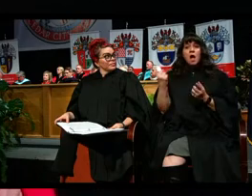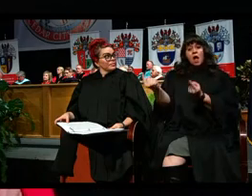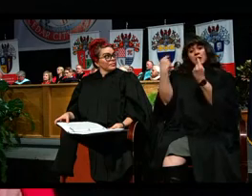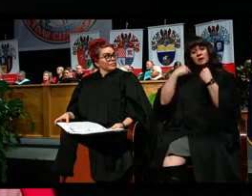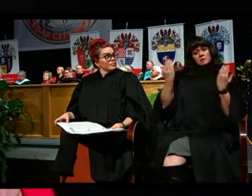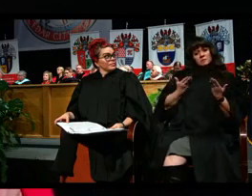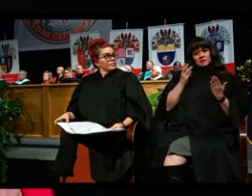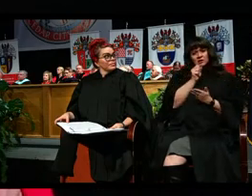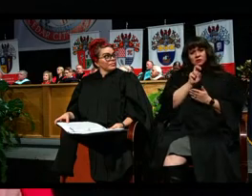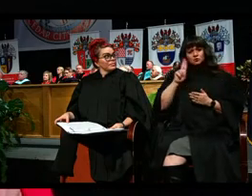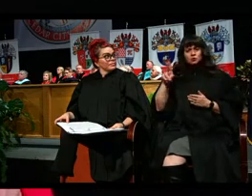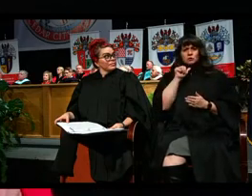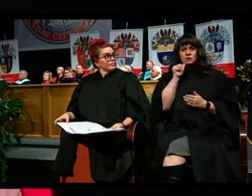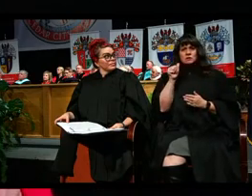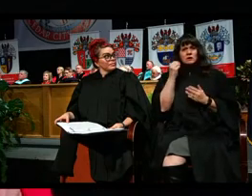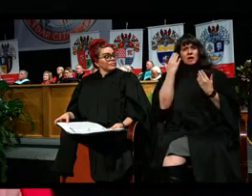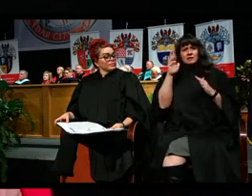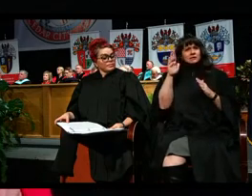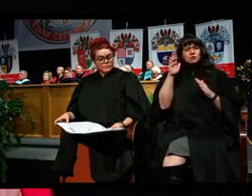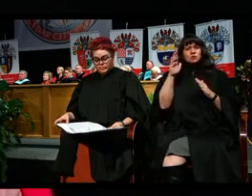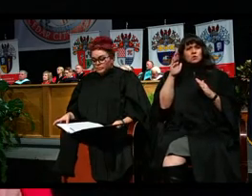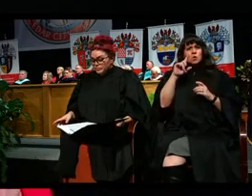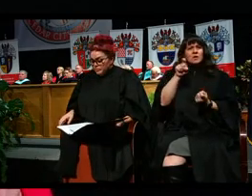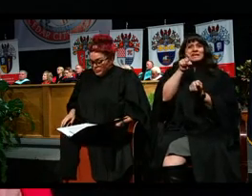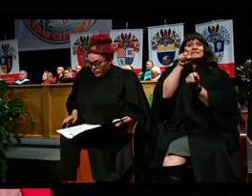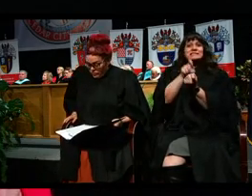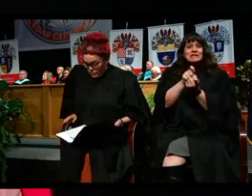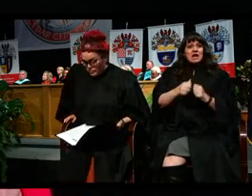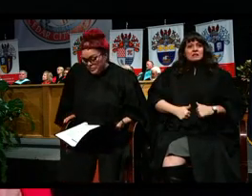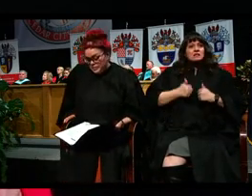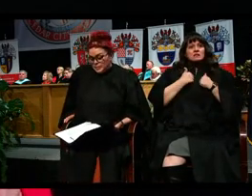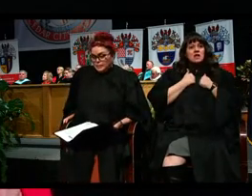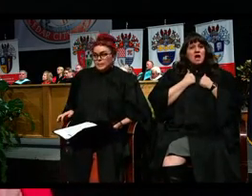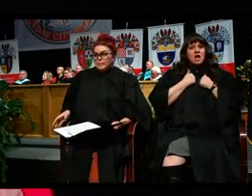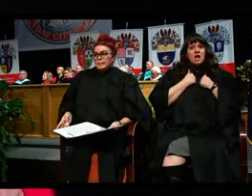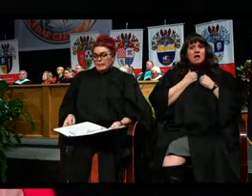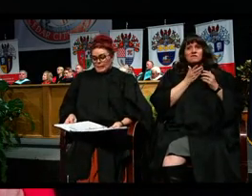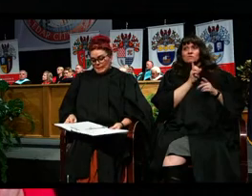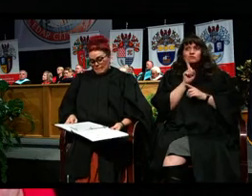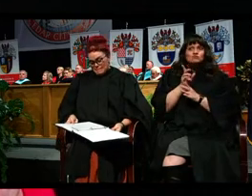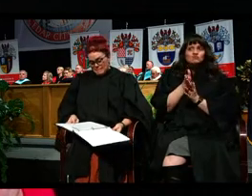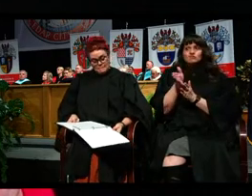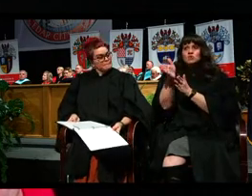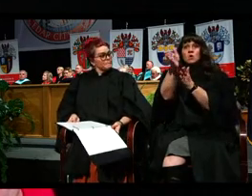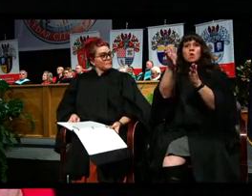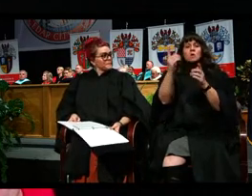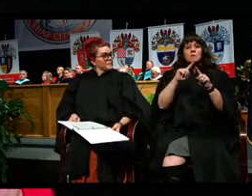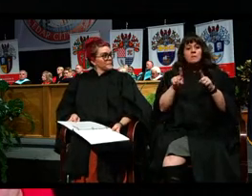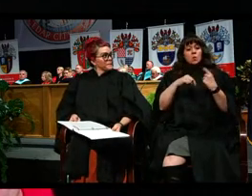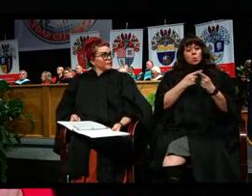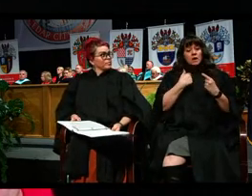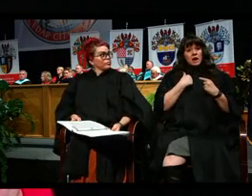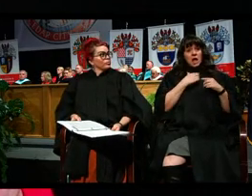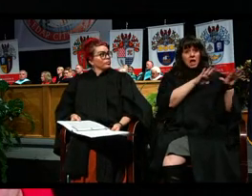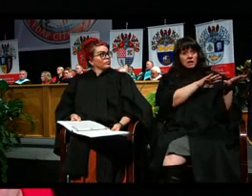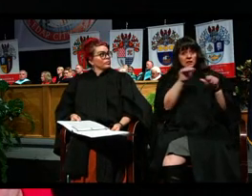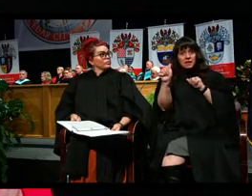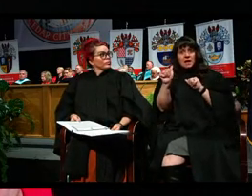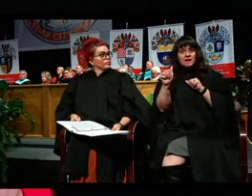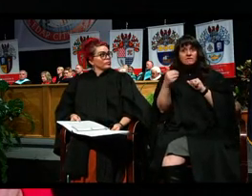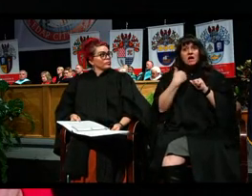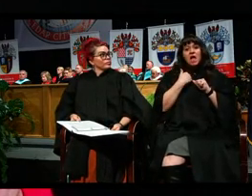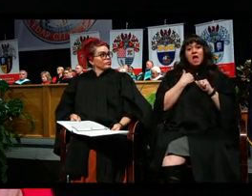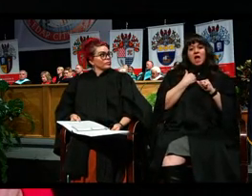SUU not knowing my exact life path or direction. But when I left, I did so with